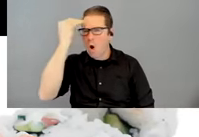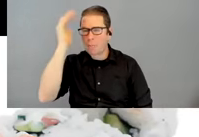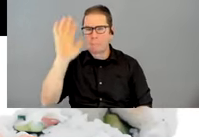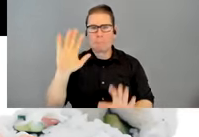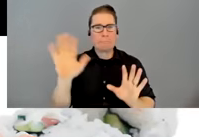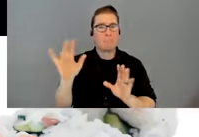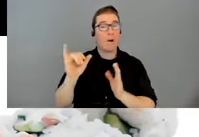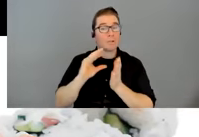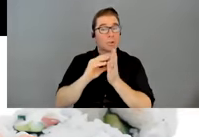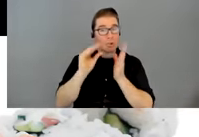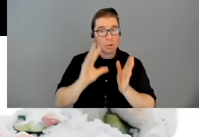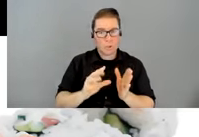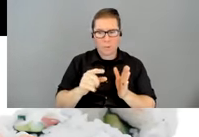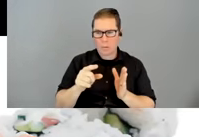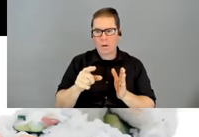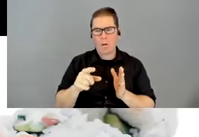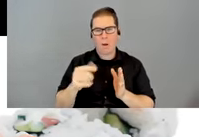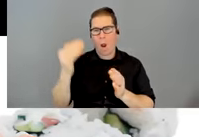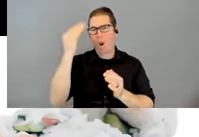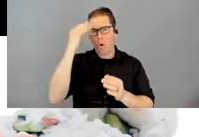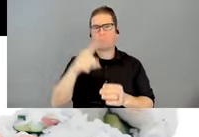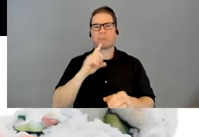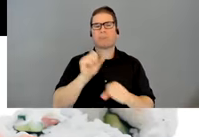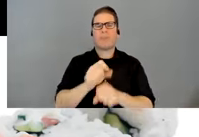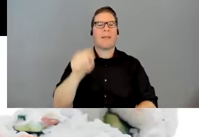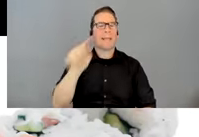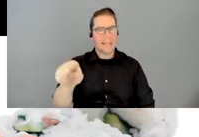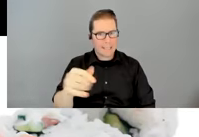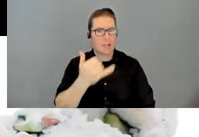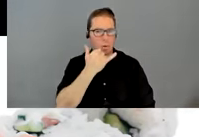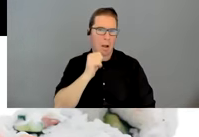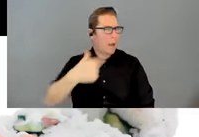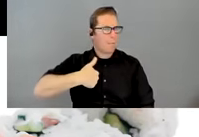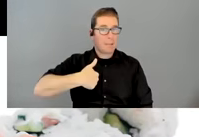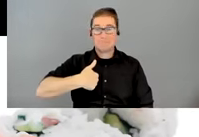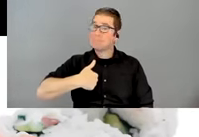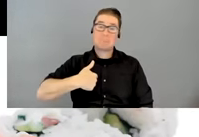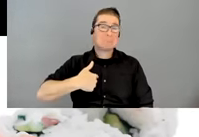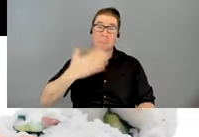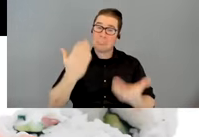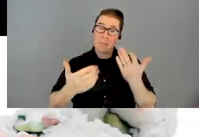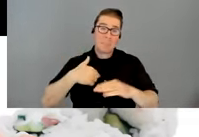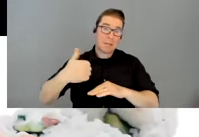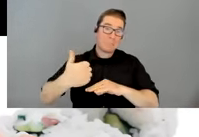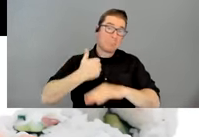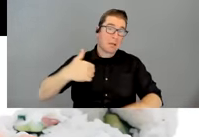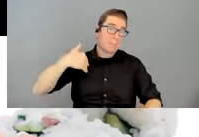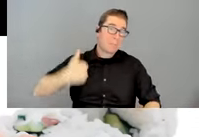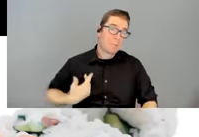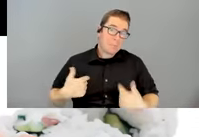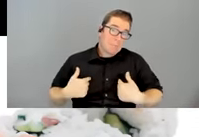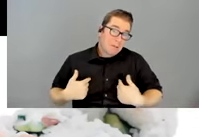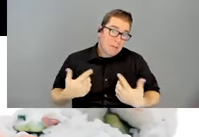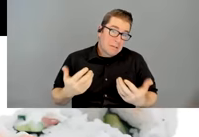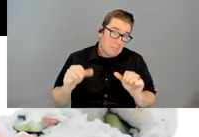and that I look to see what my part in any conflict is. From an enrollment management